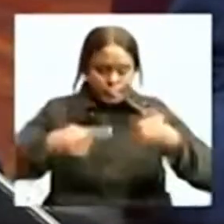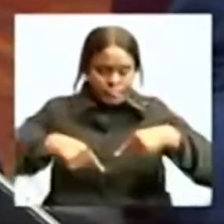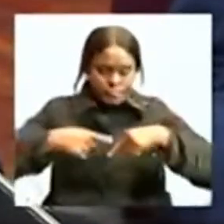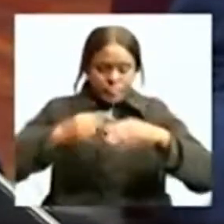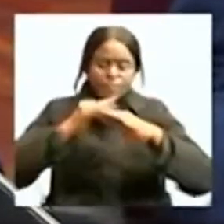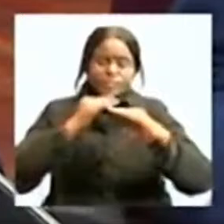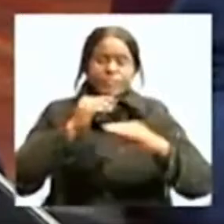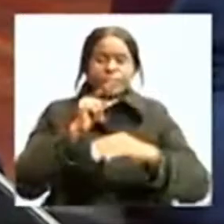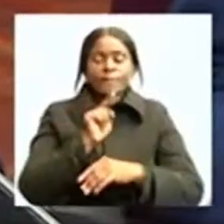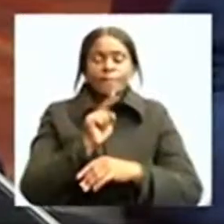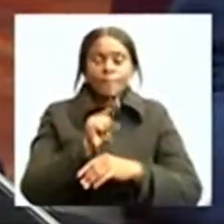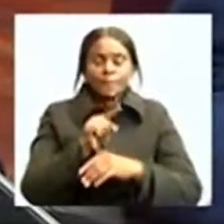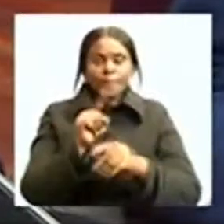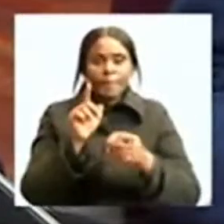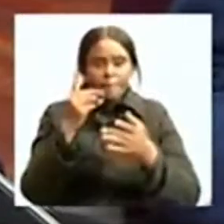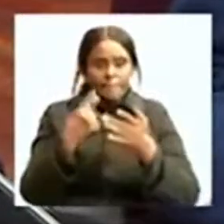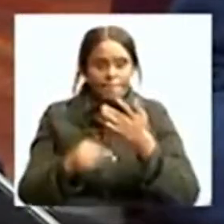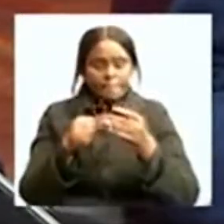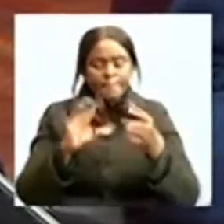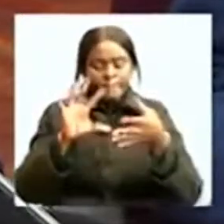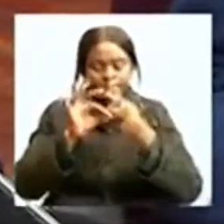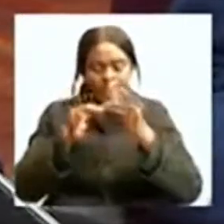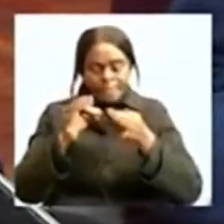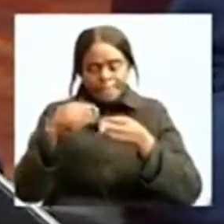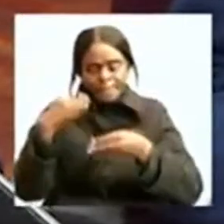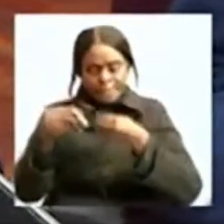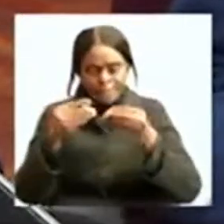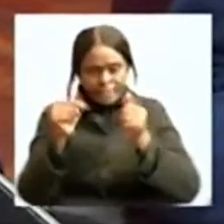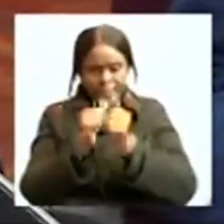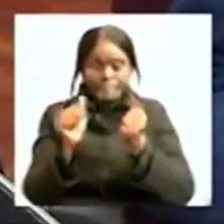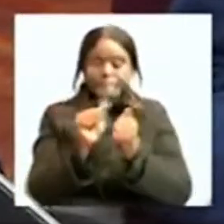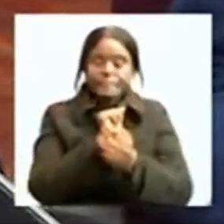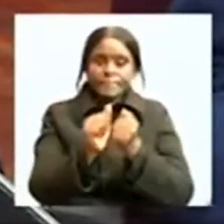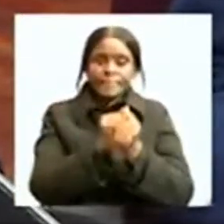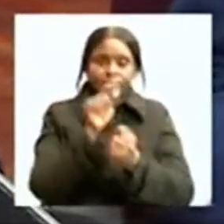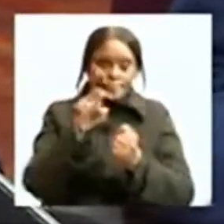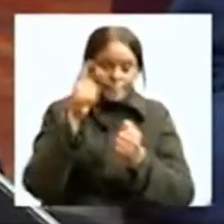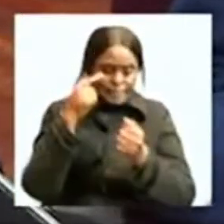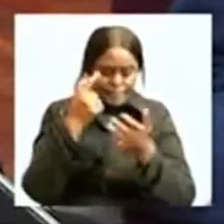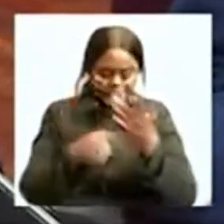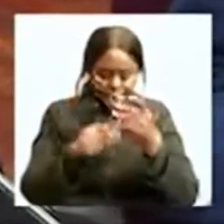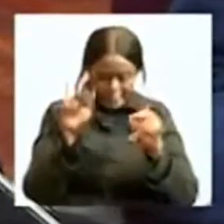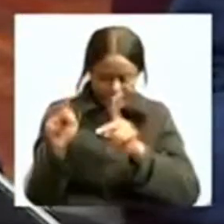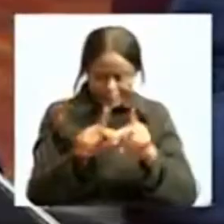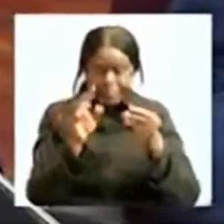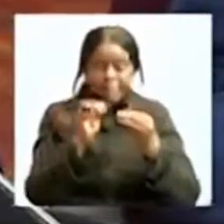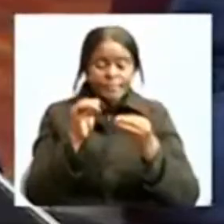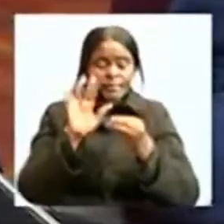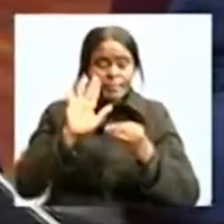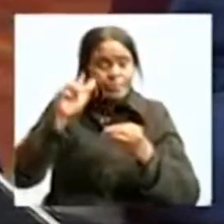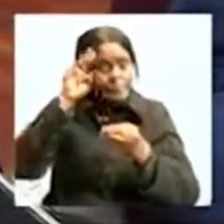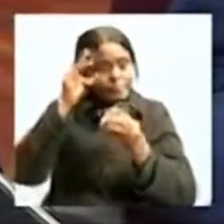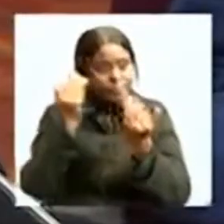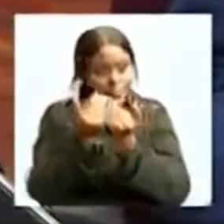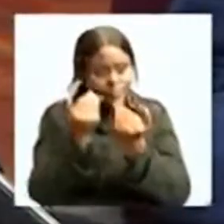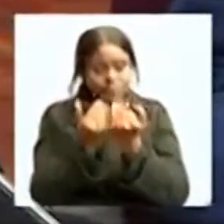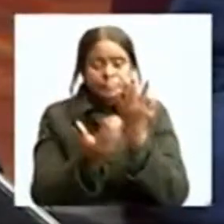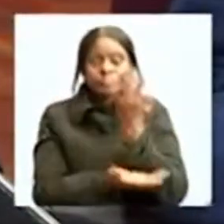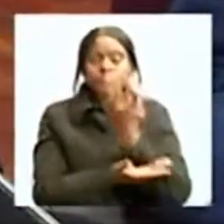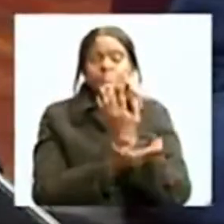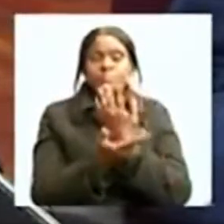level. By aligning disbursements with demonstrated need and performance, the Ministry seeks to